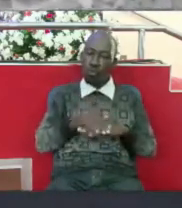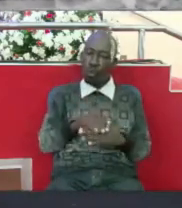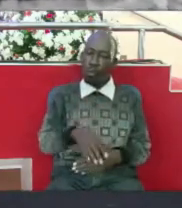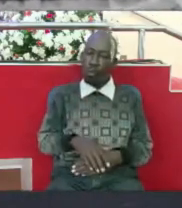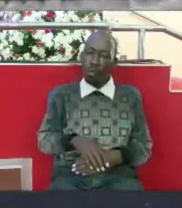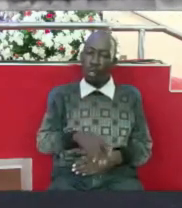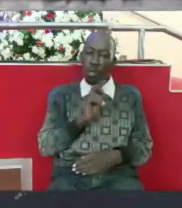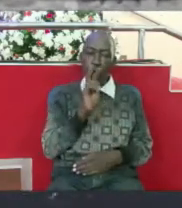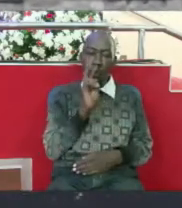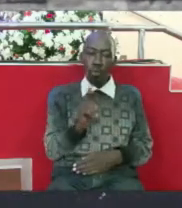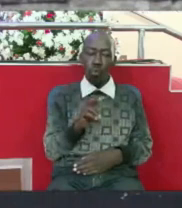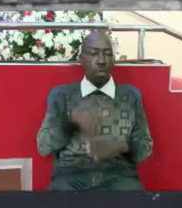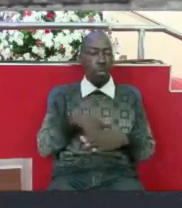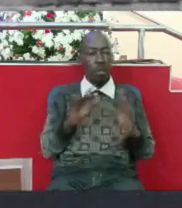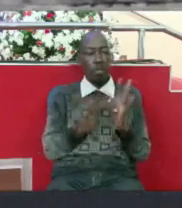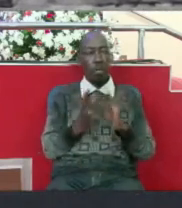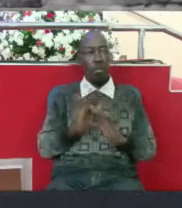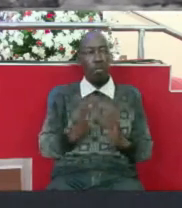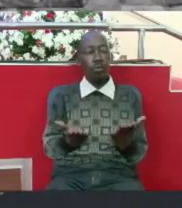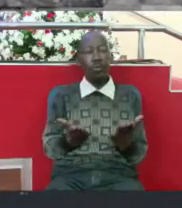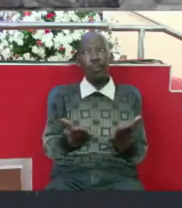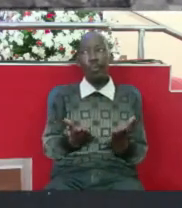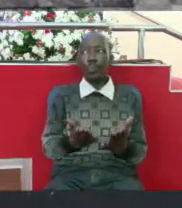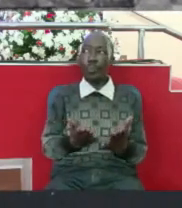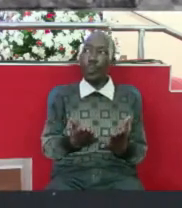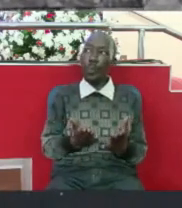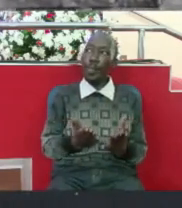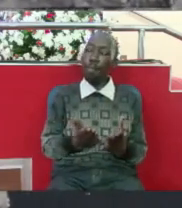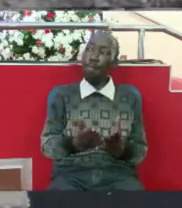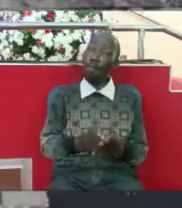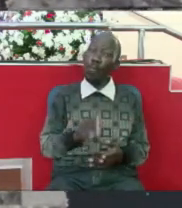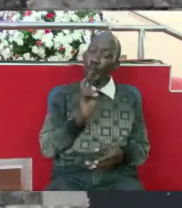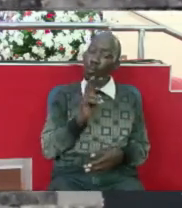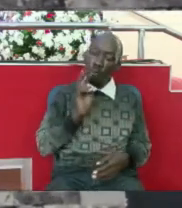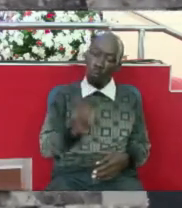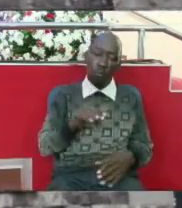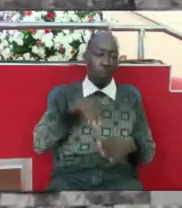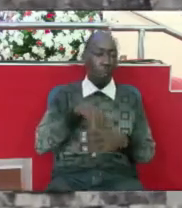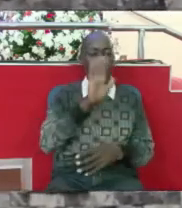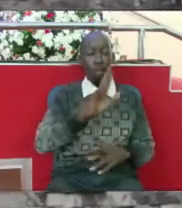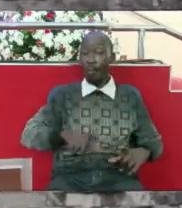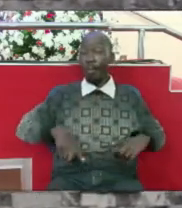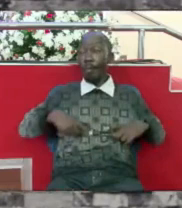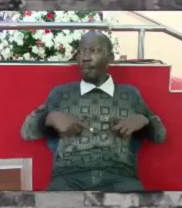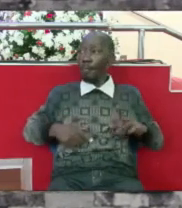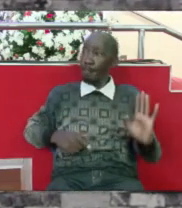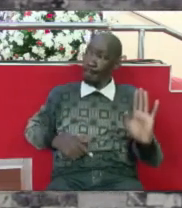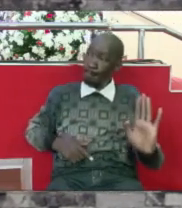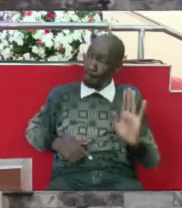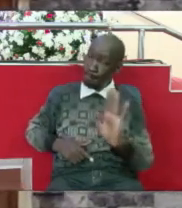you look at the Bible, kiangalia katika Biblia, and you look at your life, na uangalie maisha